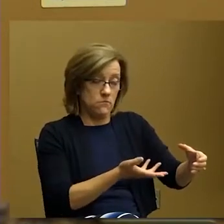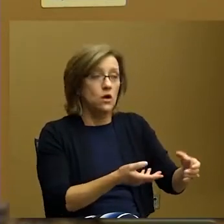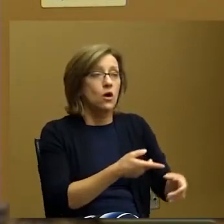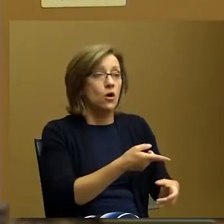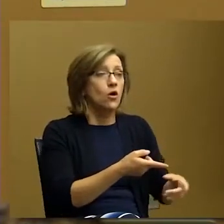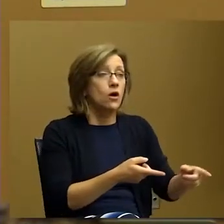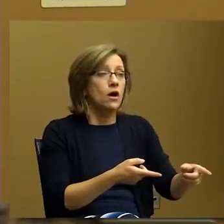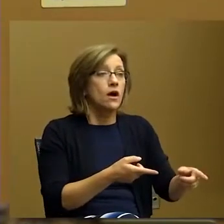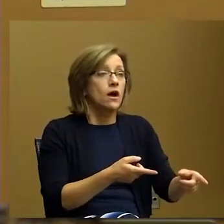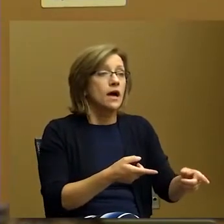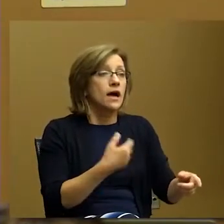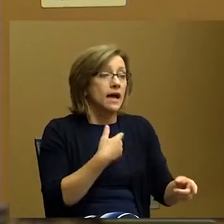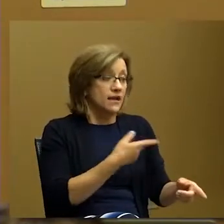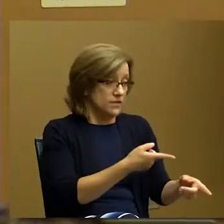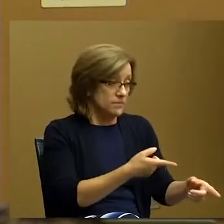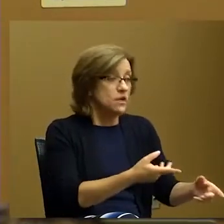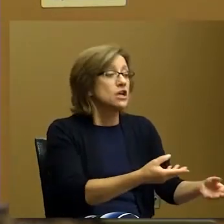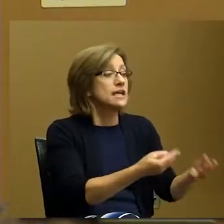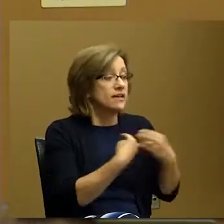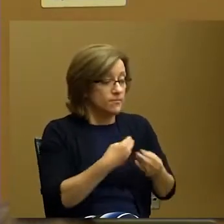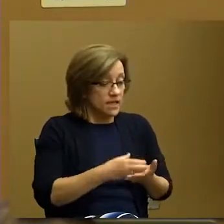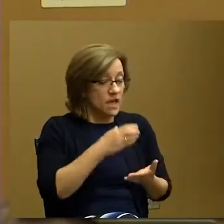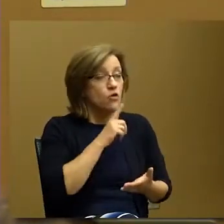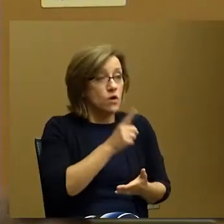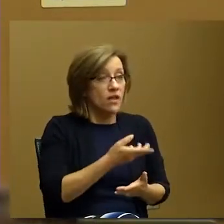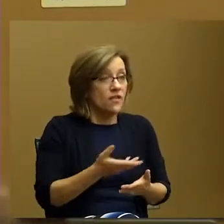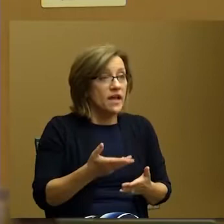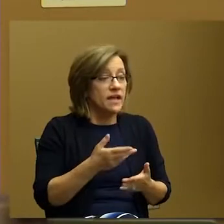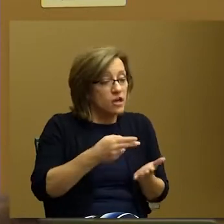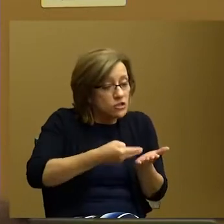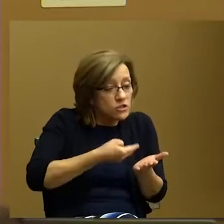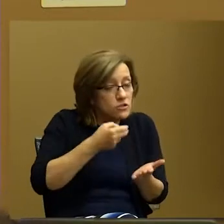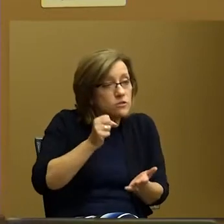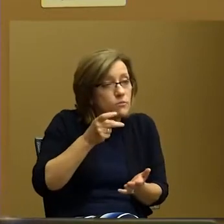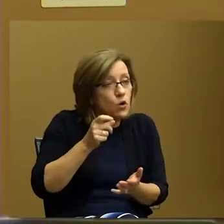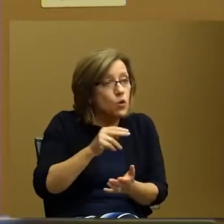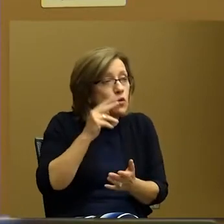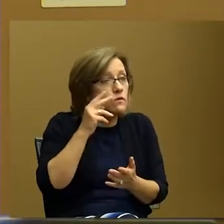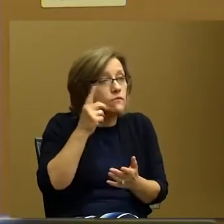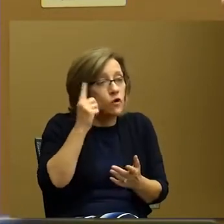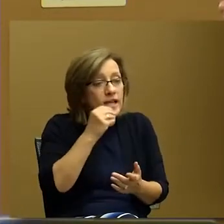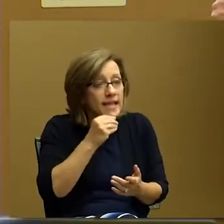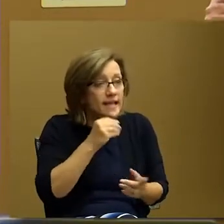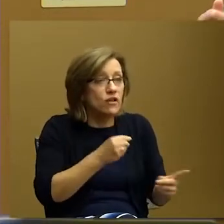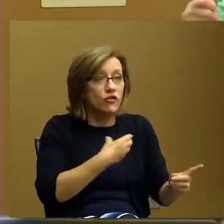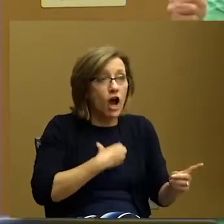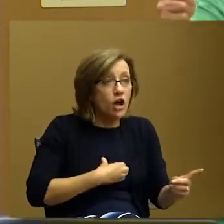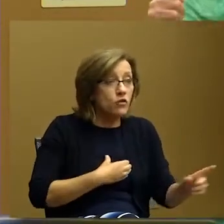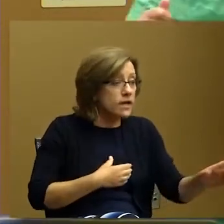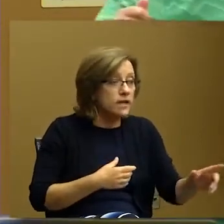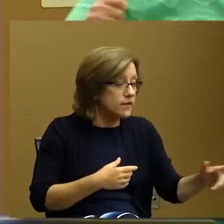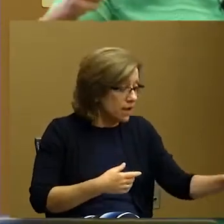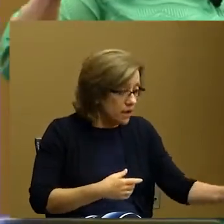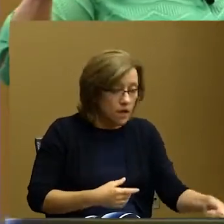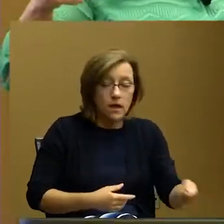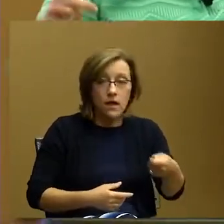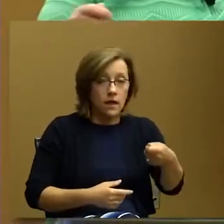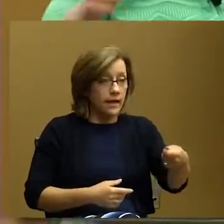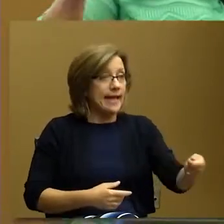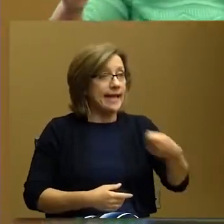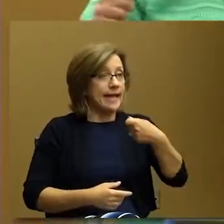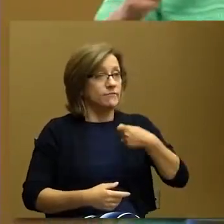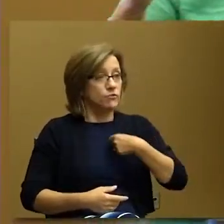me a cup or give me a cup, an actual object, a spoon for eating, those kind of things.